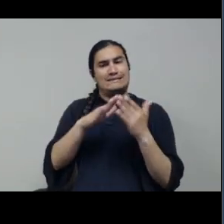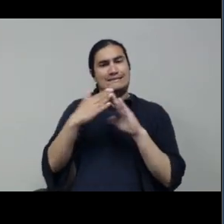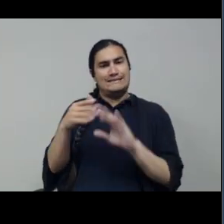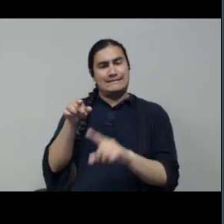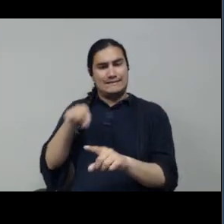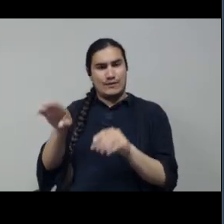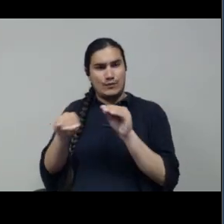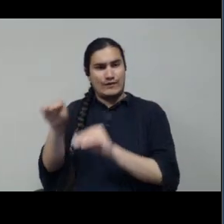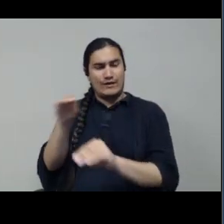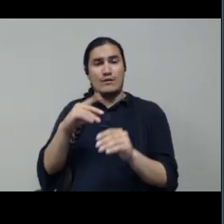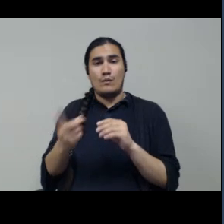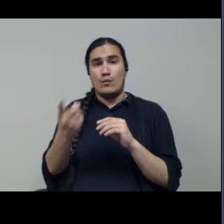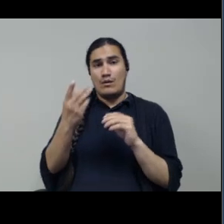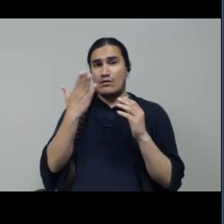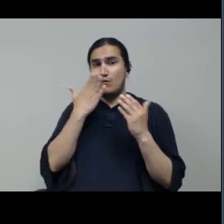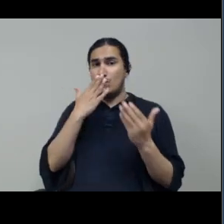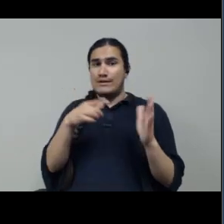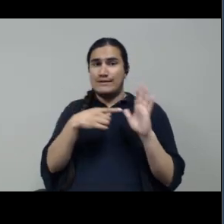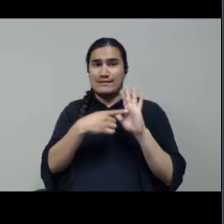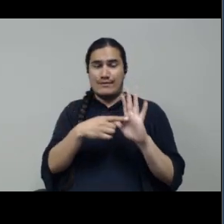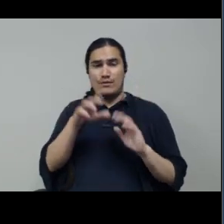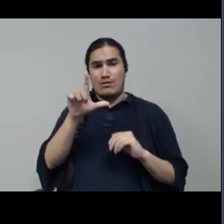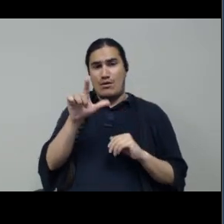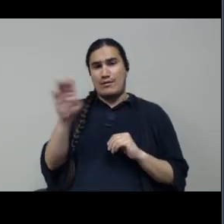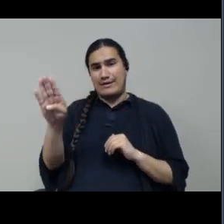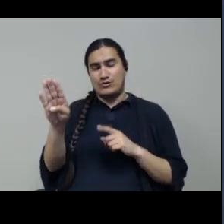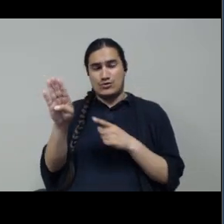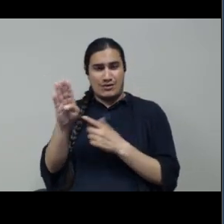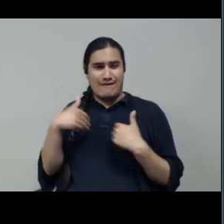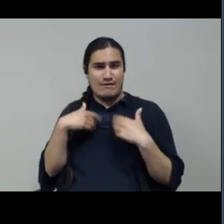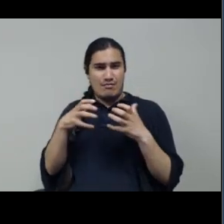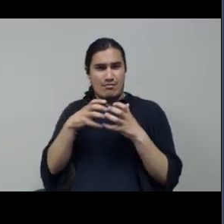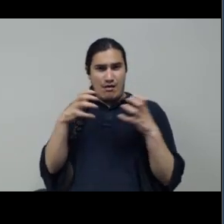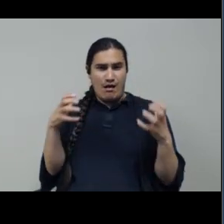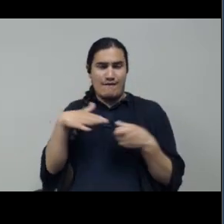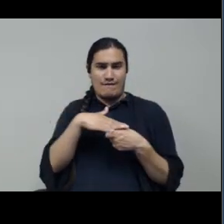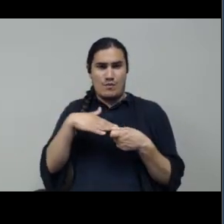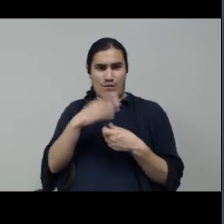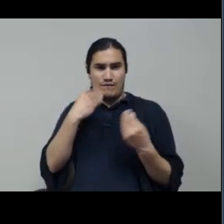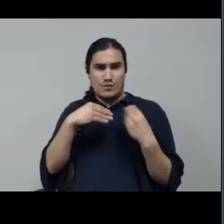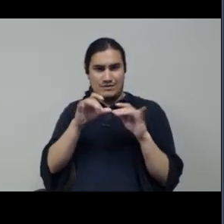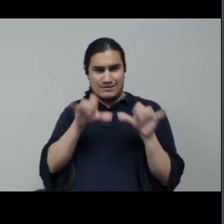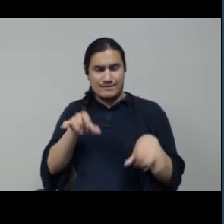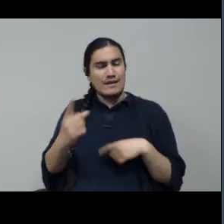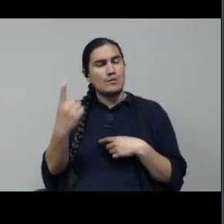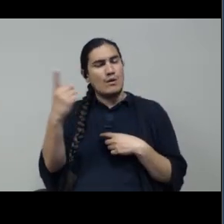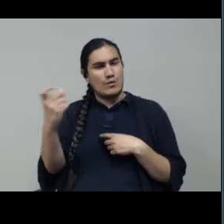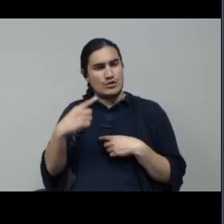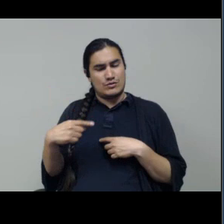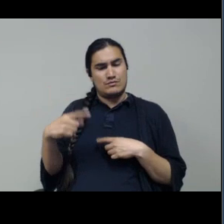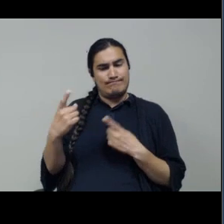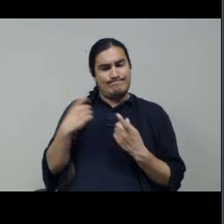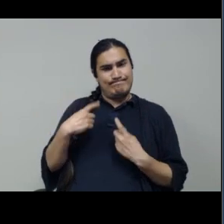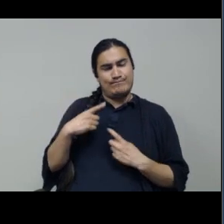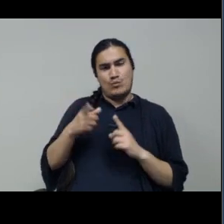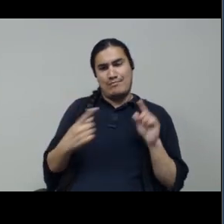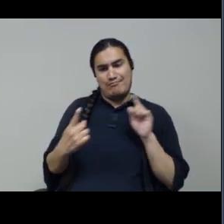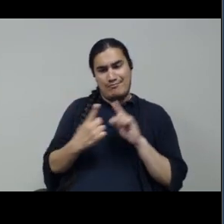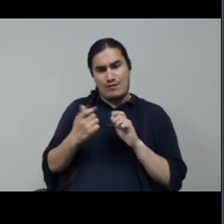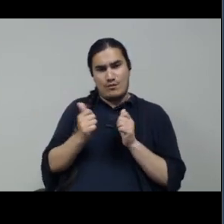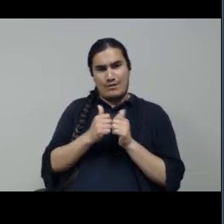one great example is Long Beach. Long Beach has a lot of localized food systems. And that's one of the questions that they asked me when they met with me